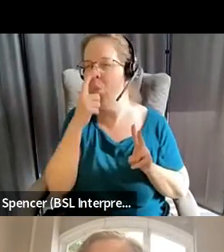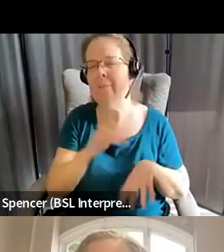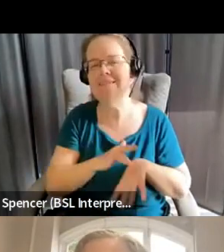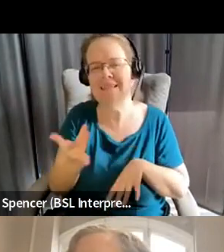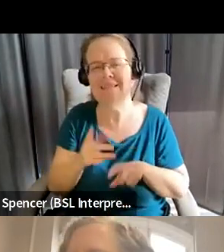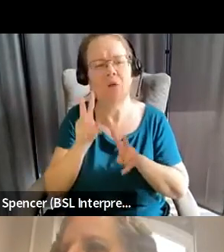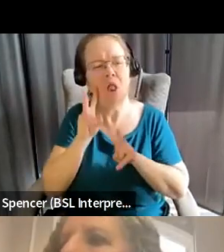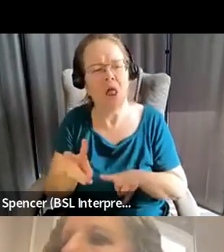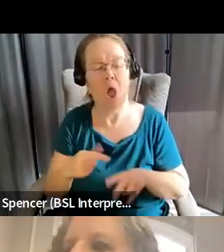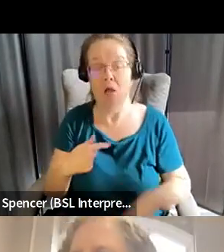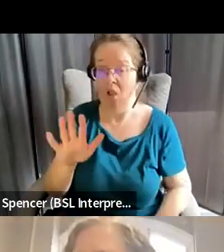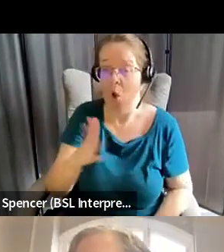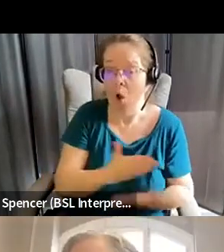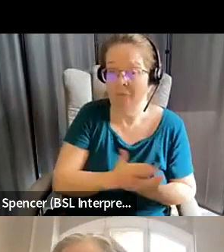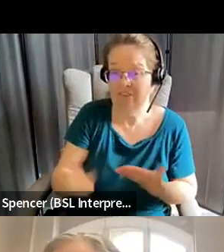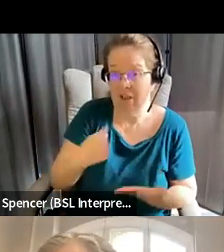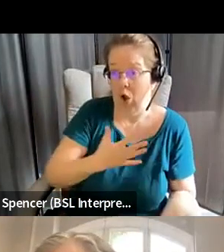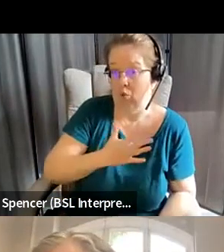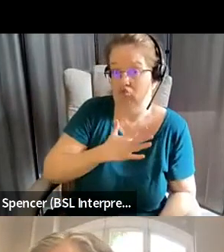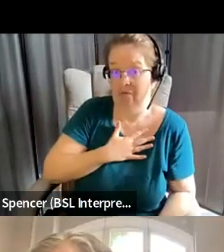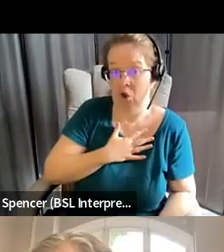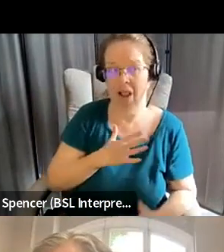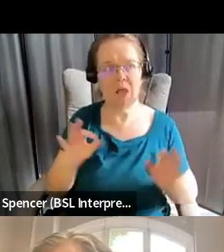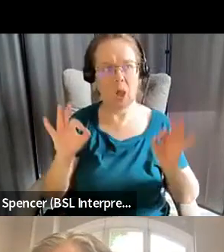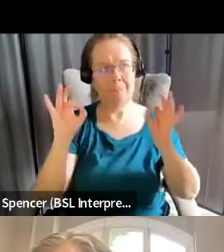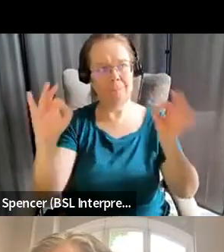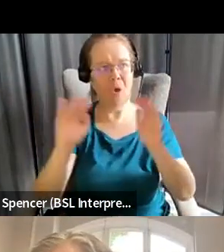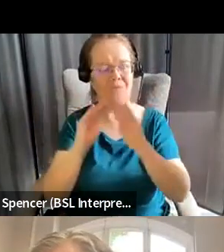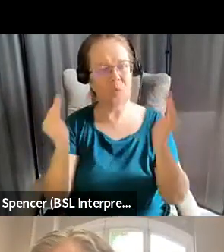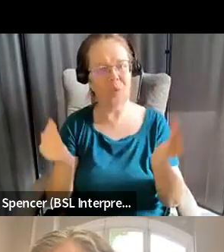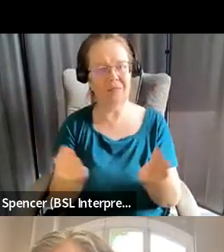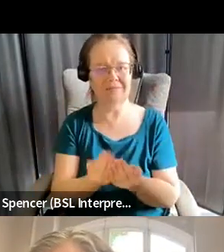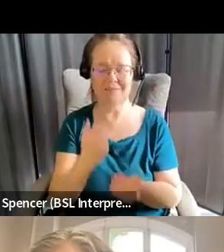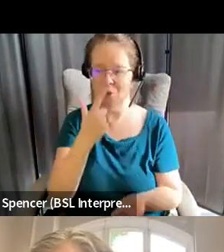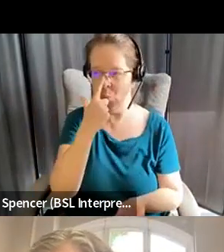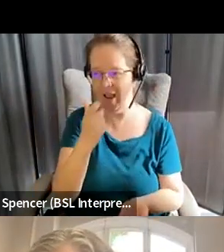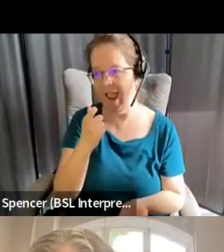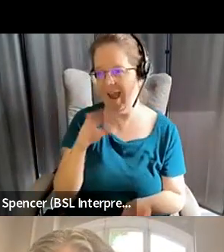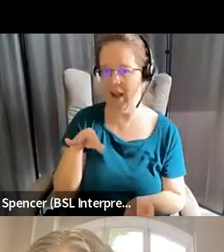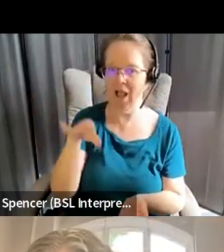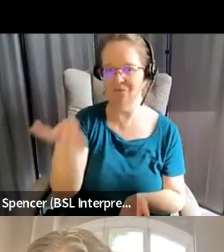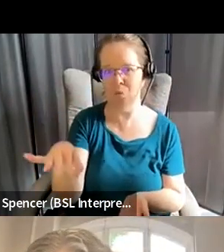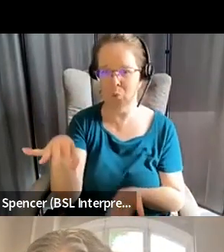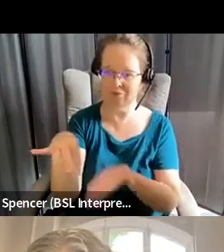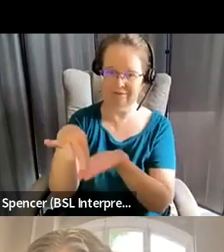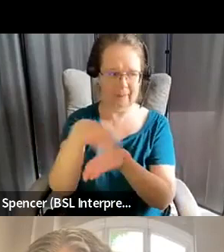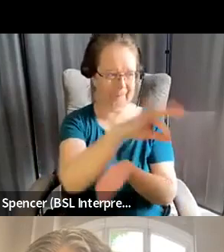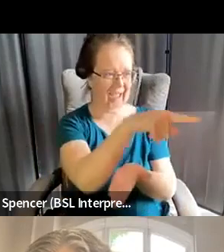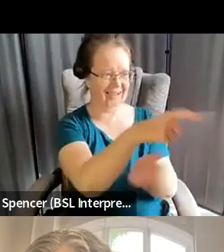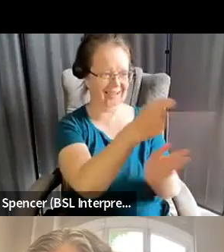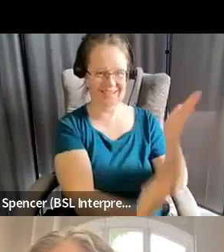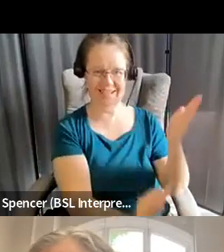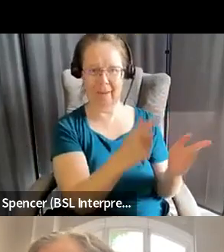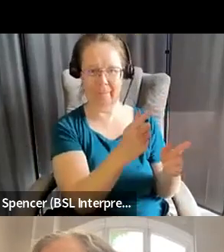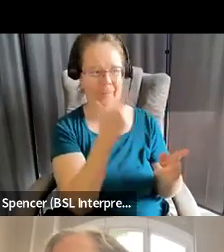obviously I would prefer that in a perfect world, we could always afford to pay disabled people to